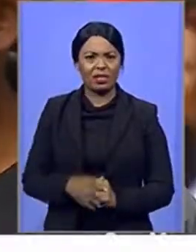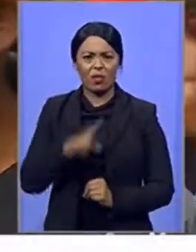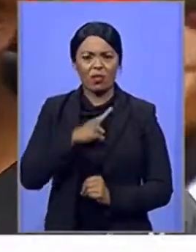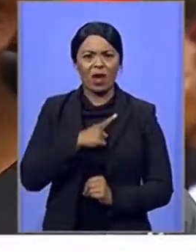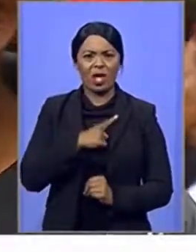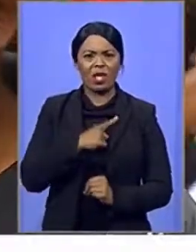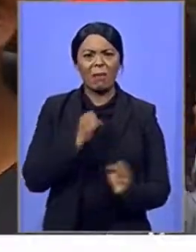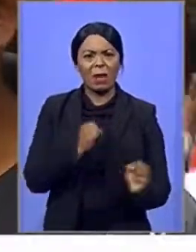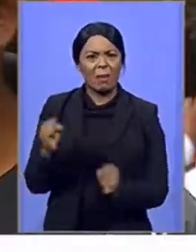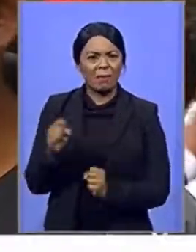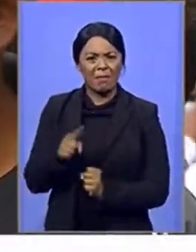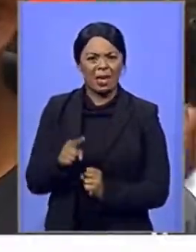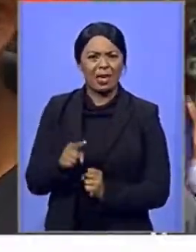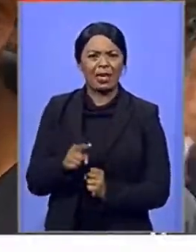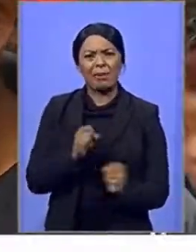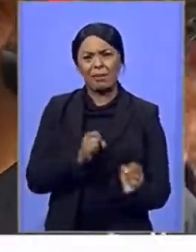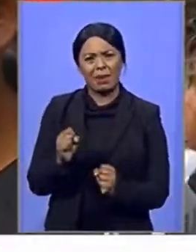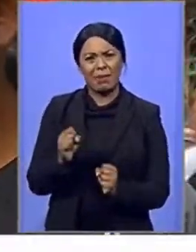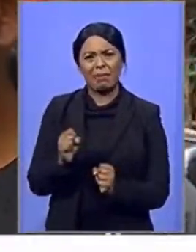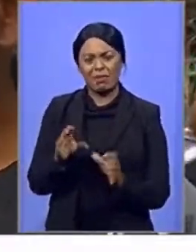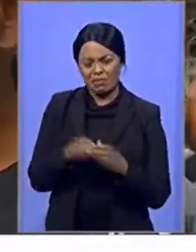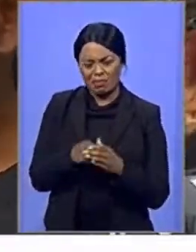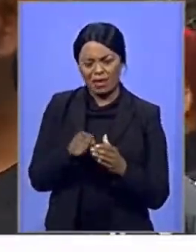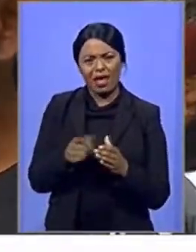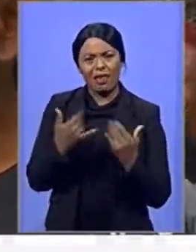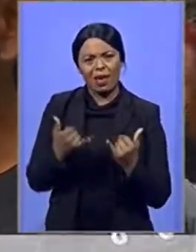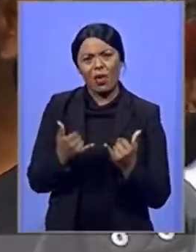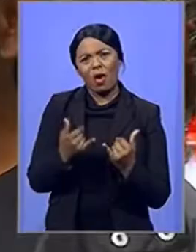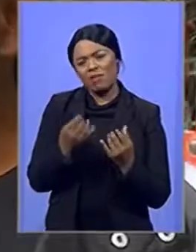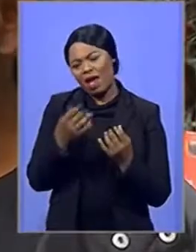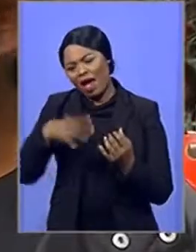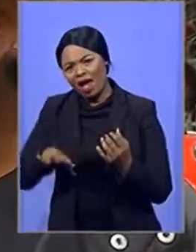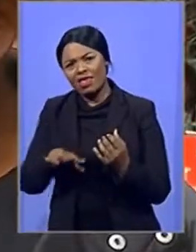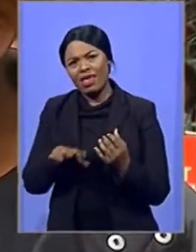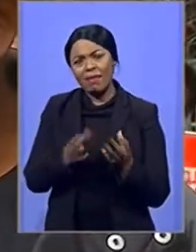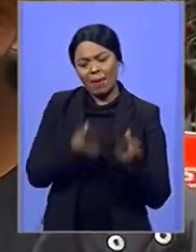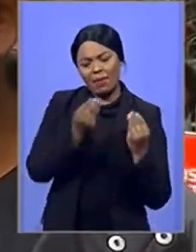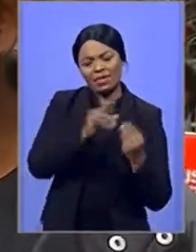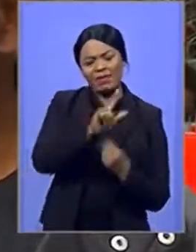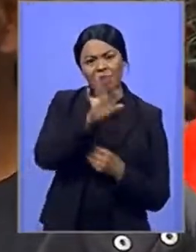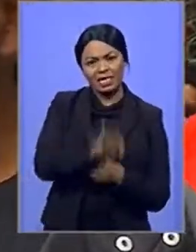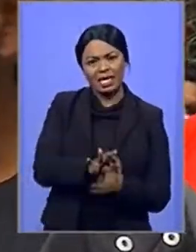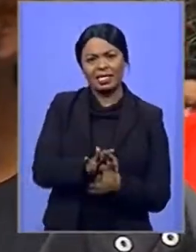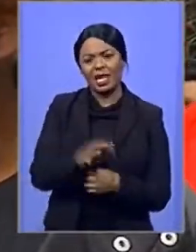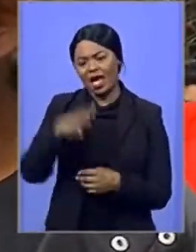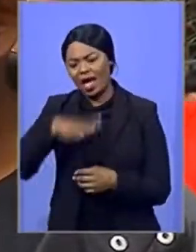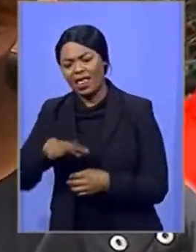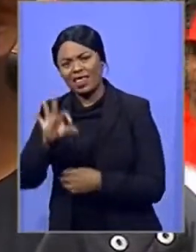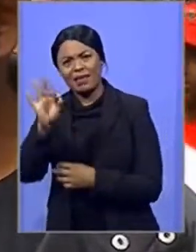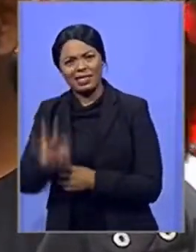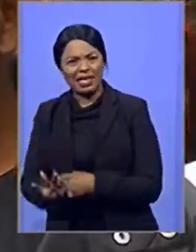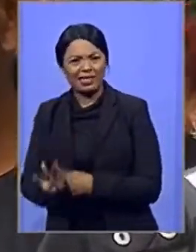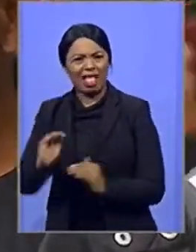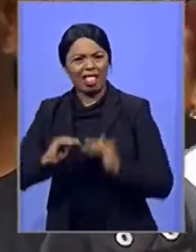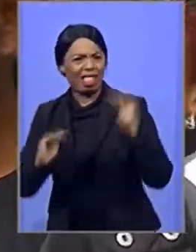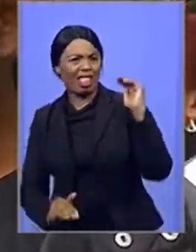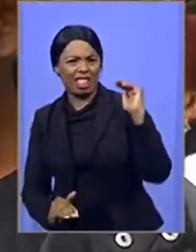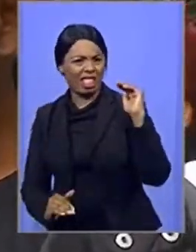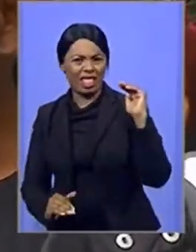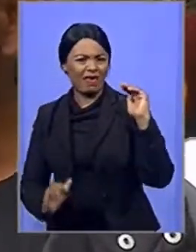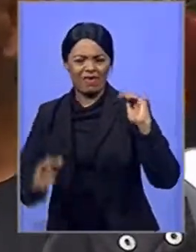same coffers, from the same fiscus, there are others that are getting 7%, others are getting 3%, like